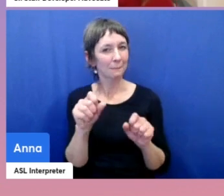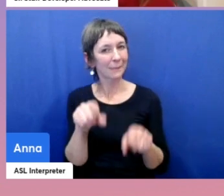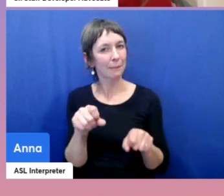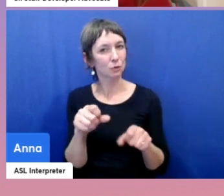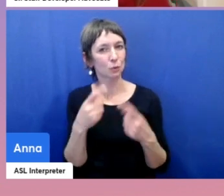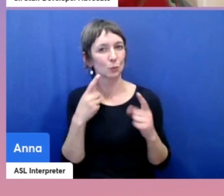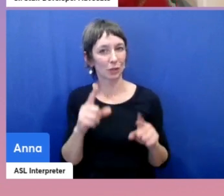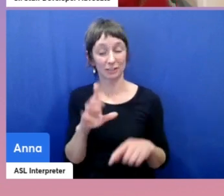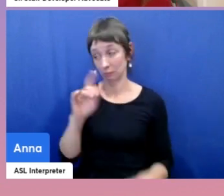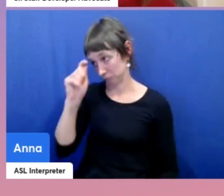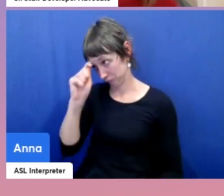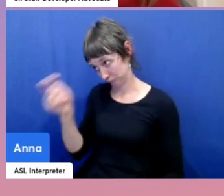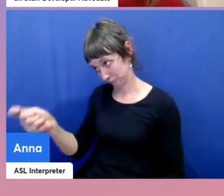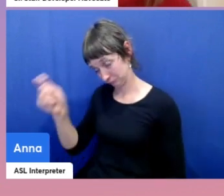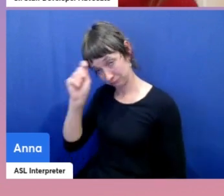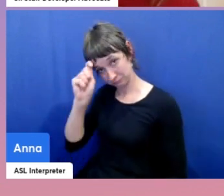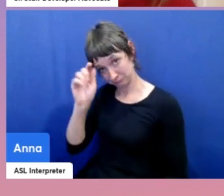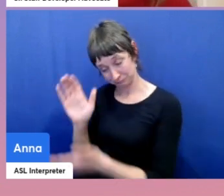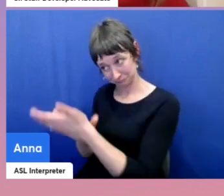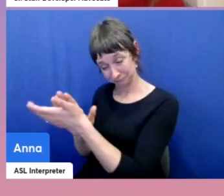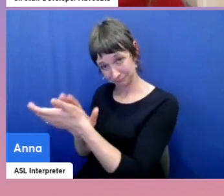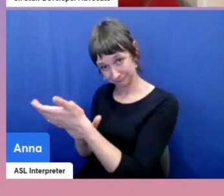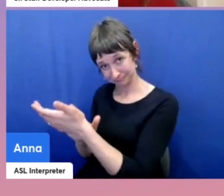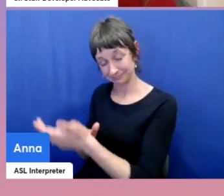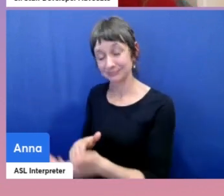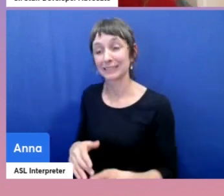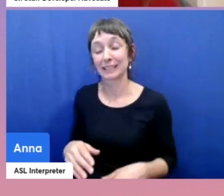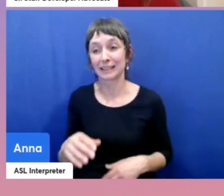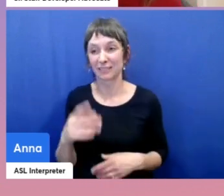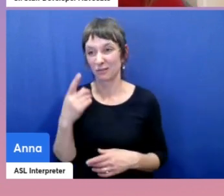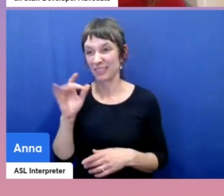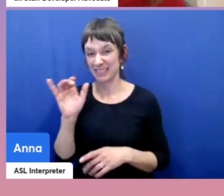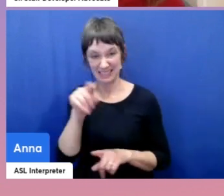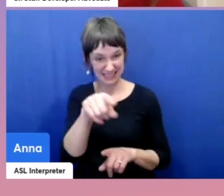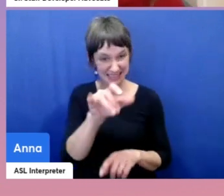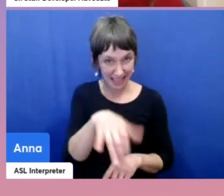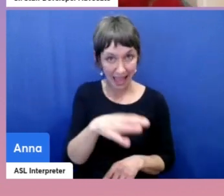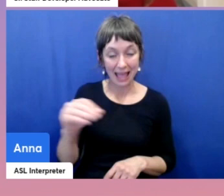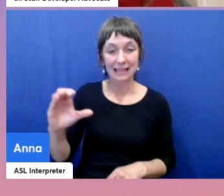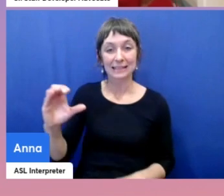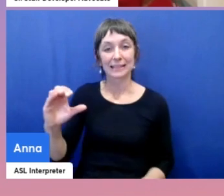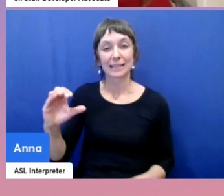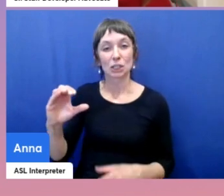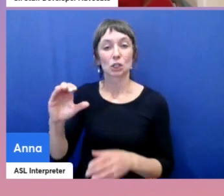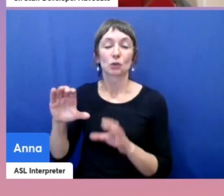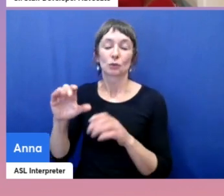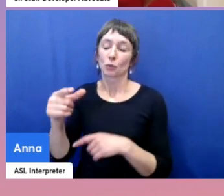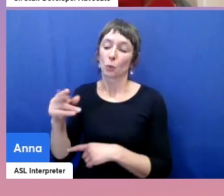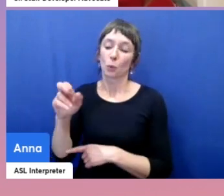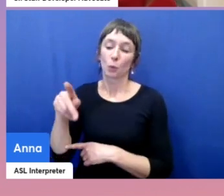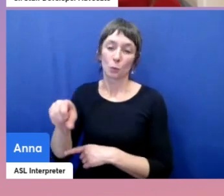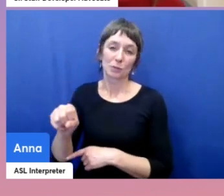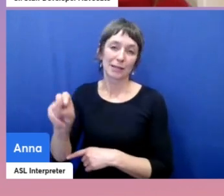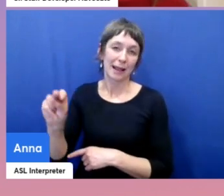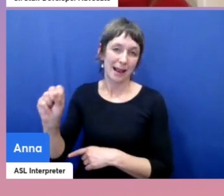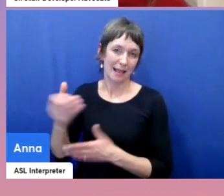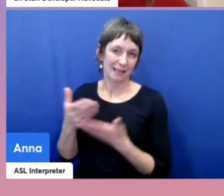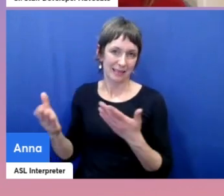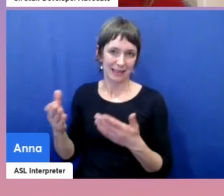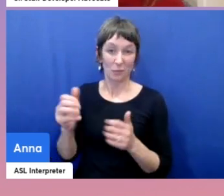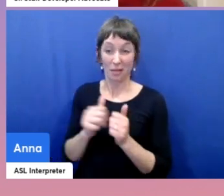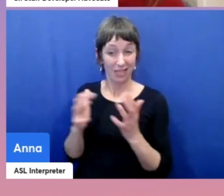hats off to him for this and the C groups NS thing, because yeah, we would have been up a creek without those